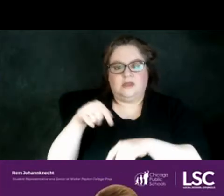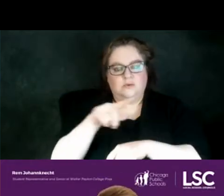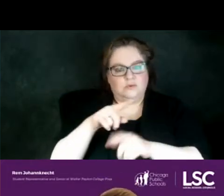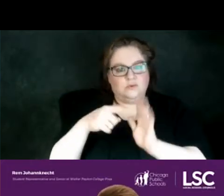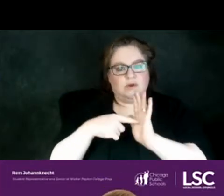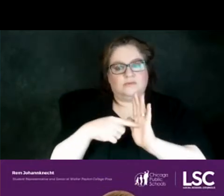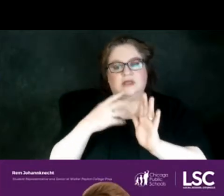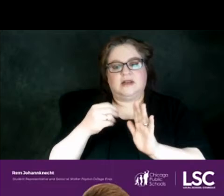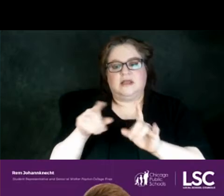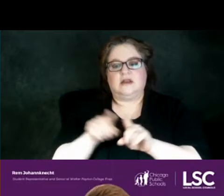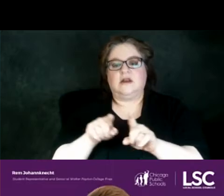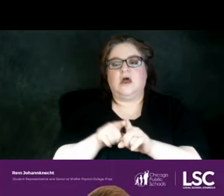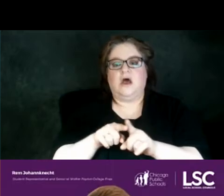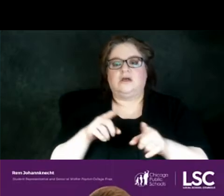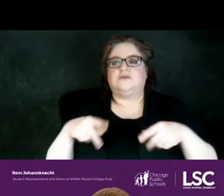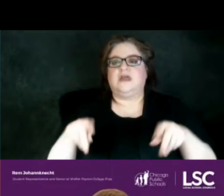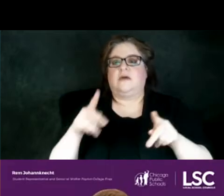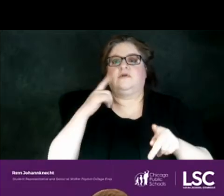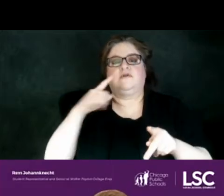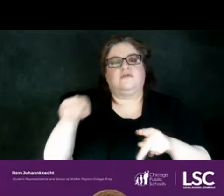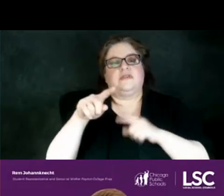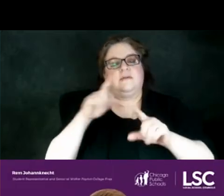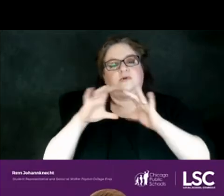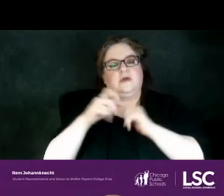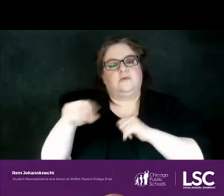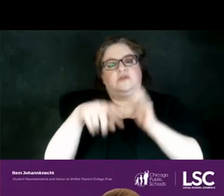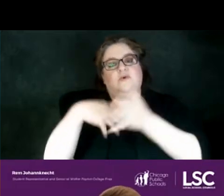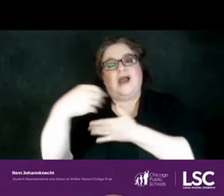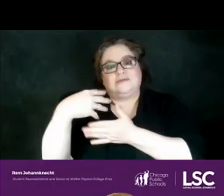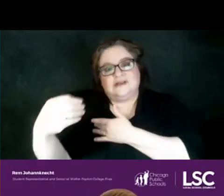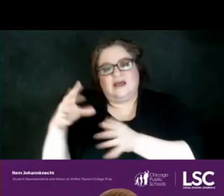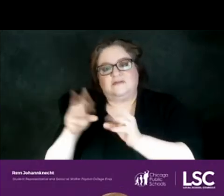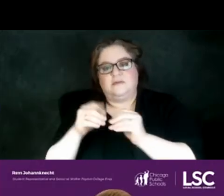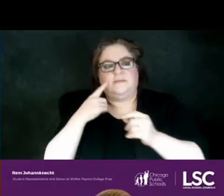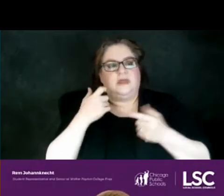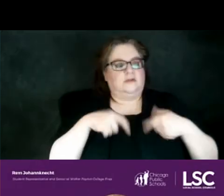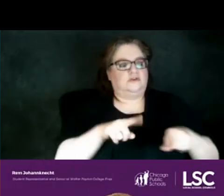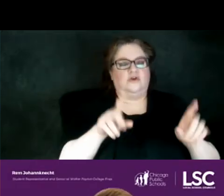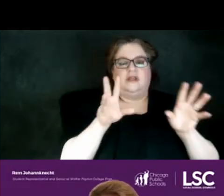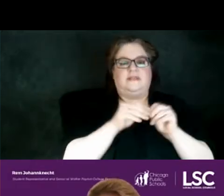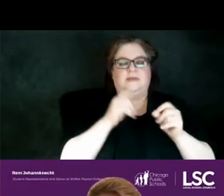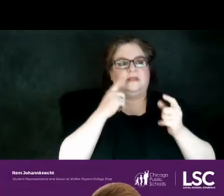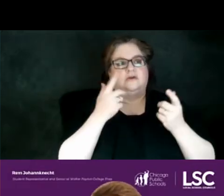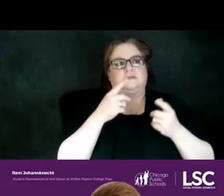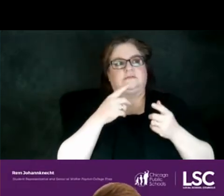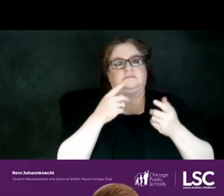representing, and also the opportunities for them to communicate with you outside of the meetings, because at the meetings, there's just the public participation